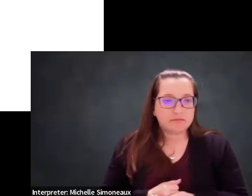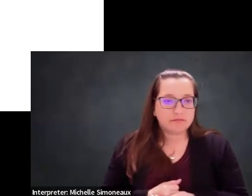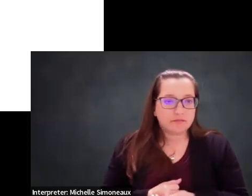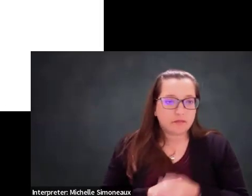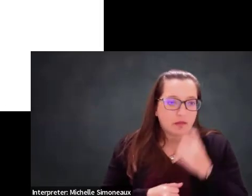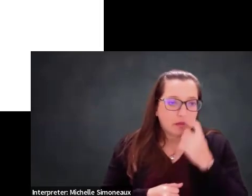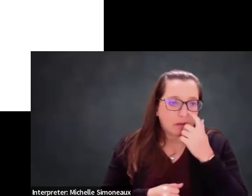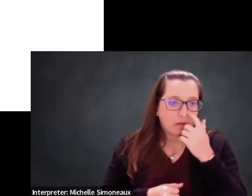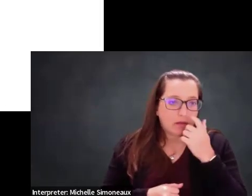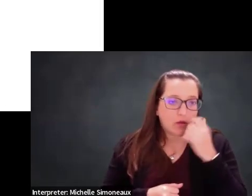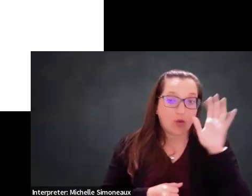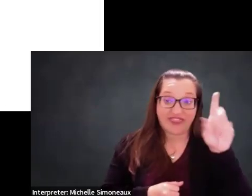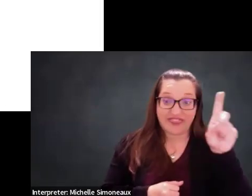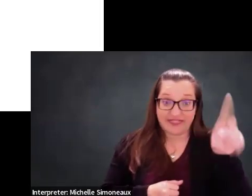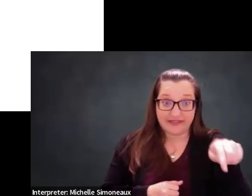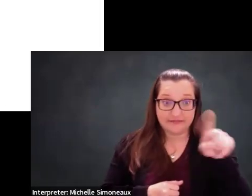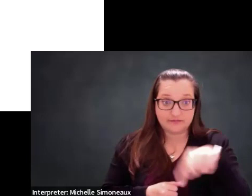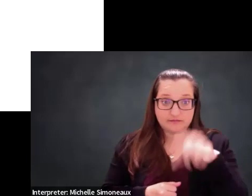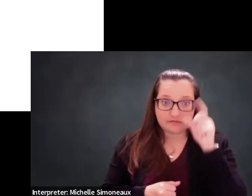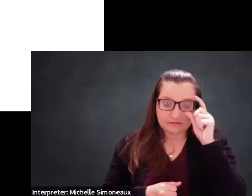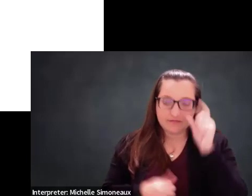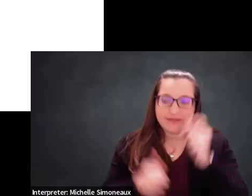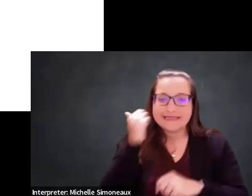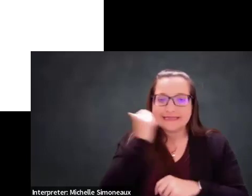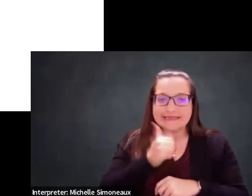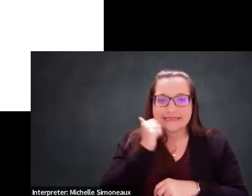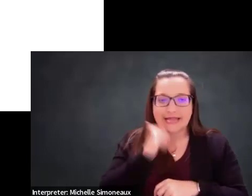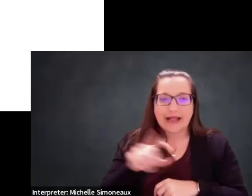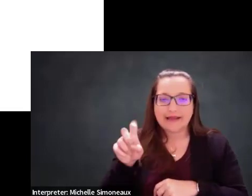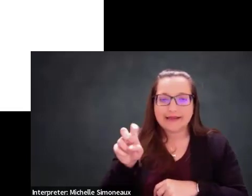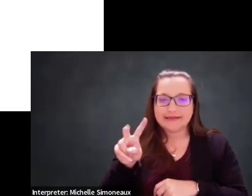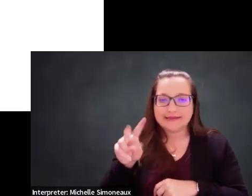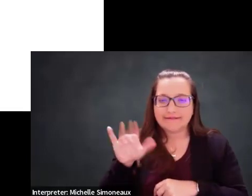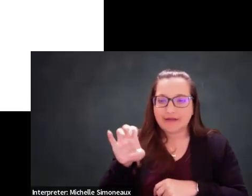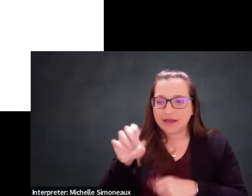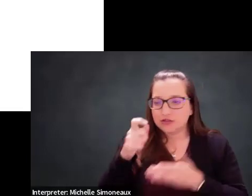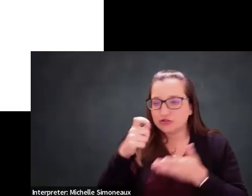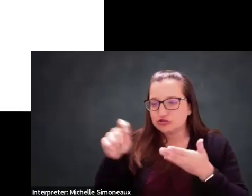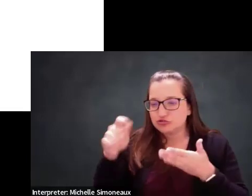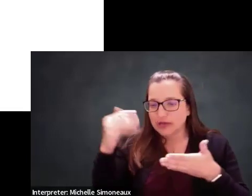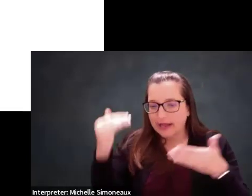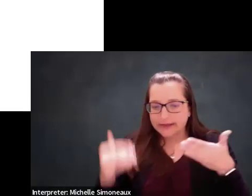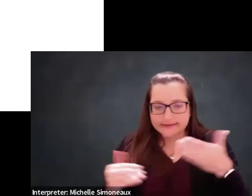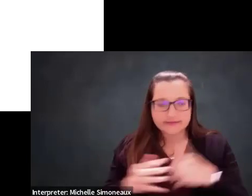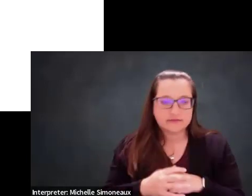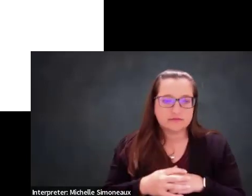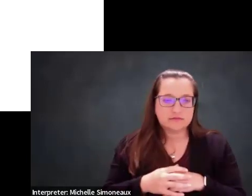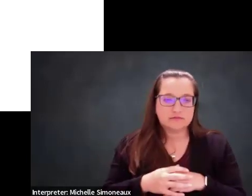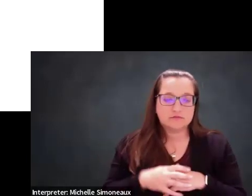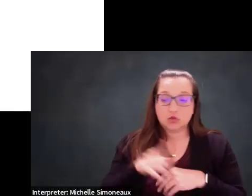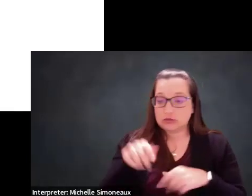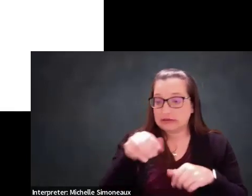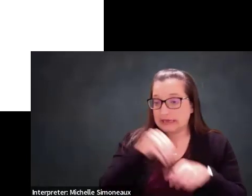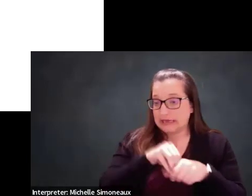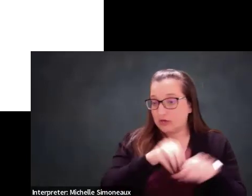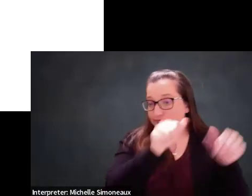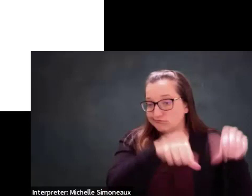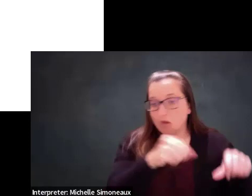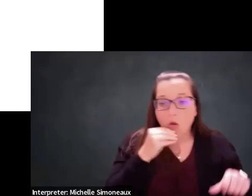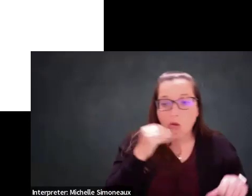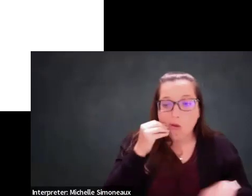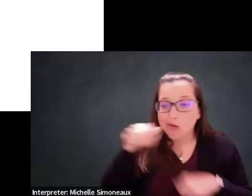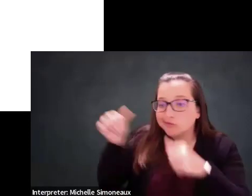So this is a daily device checklist. So something that you can have in the home, something that you can, you know, have at school.